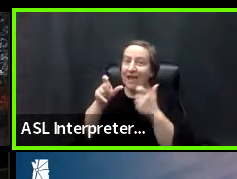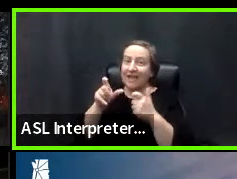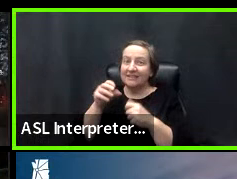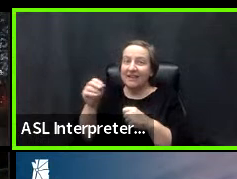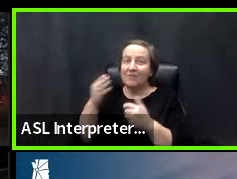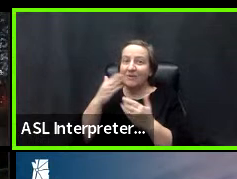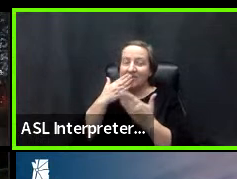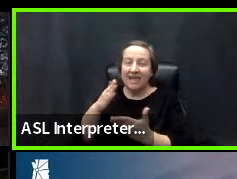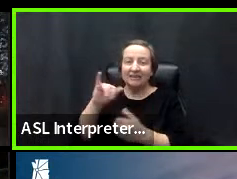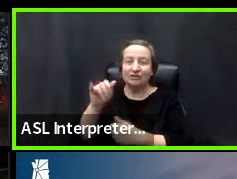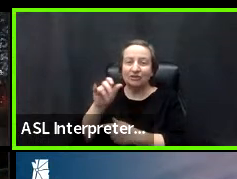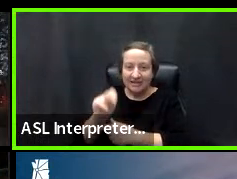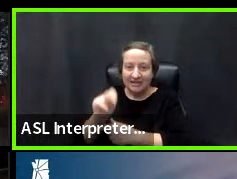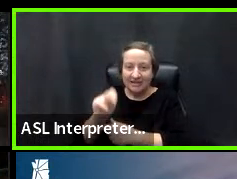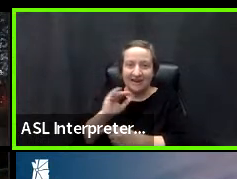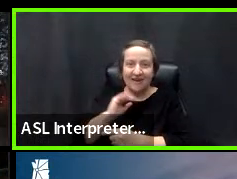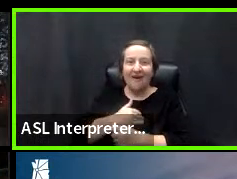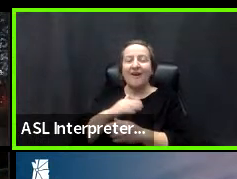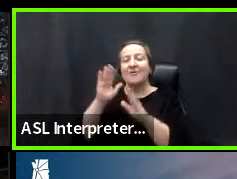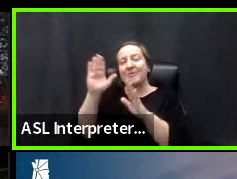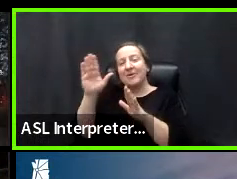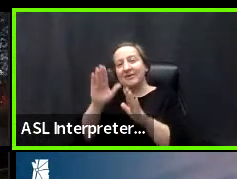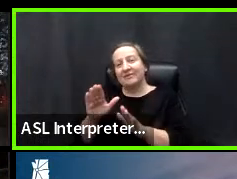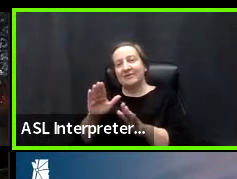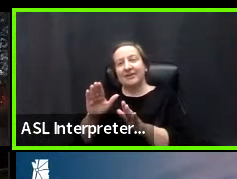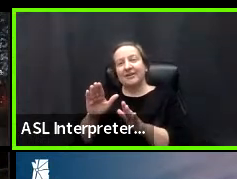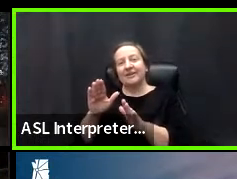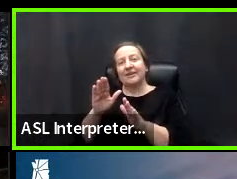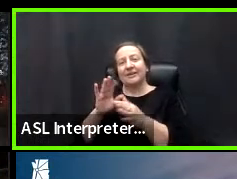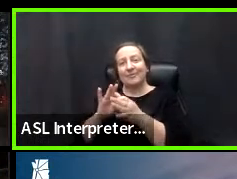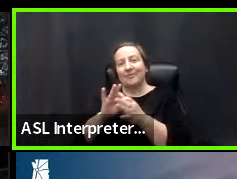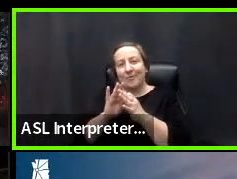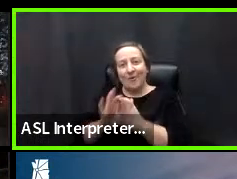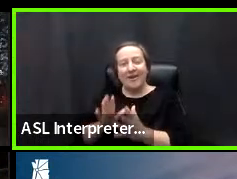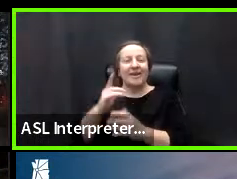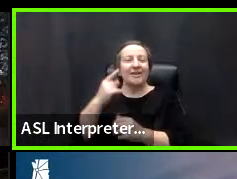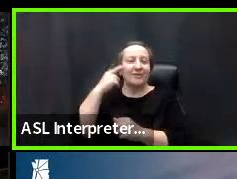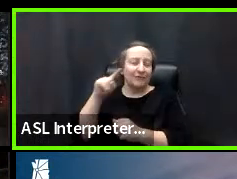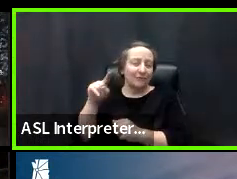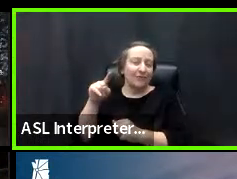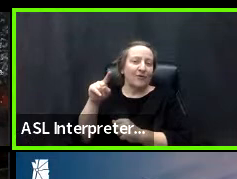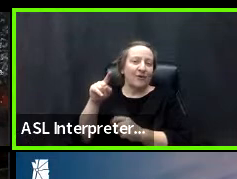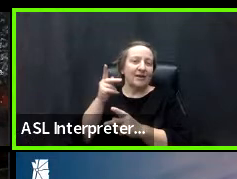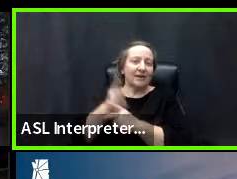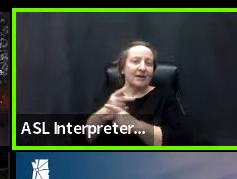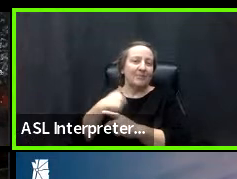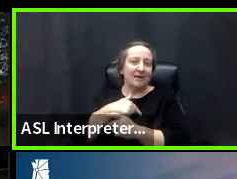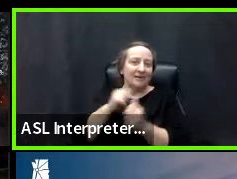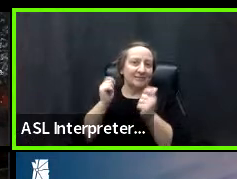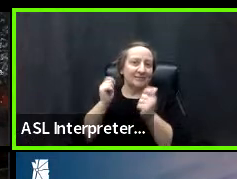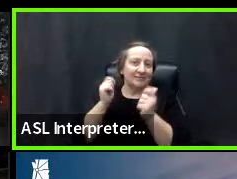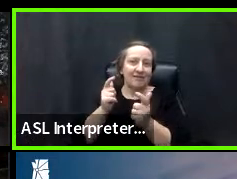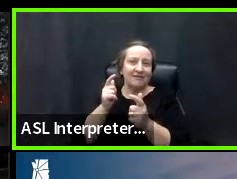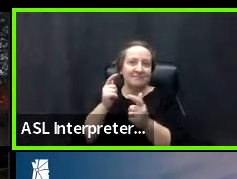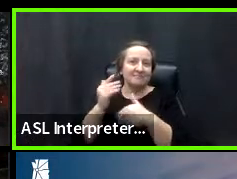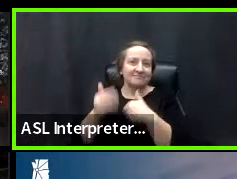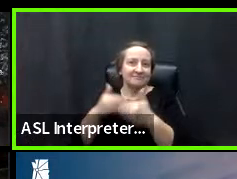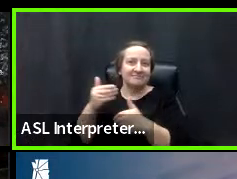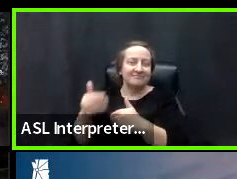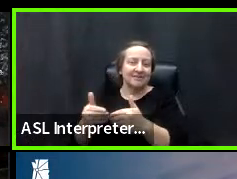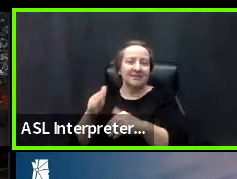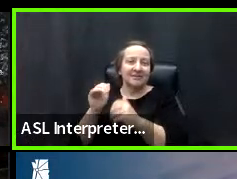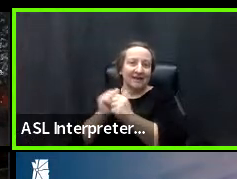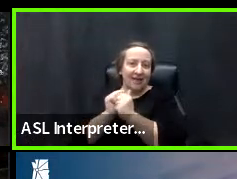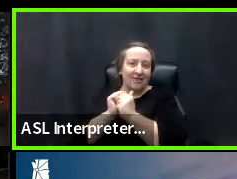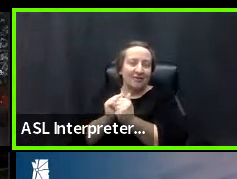to thank Jason, our wonderful coordinator, for keeping us all on task and